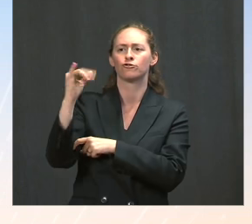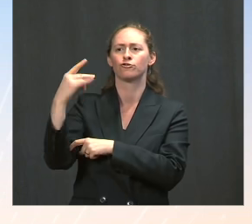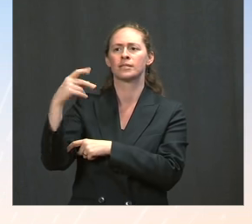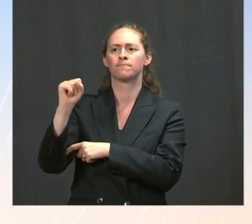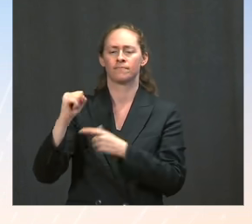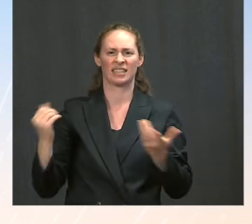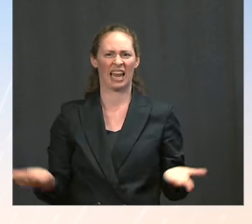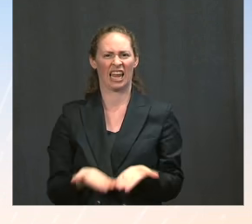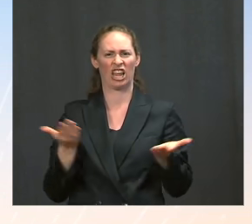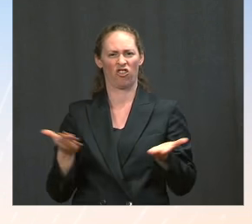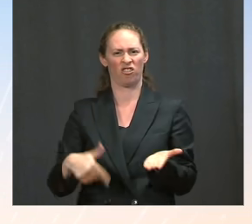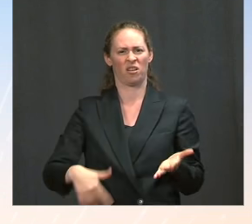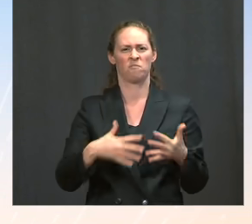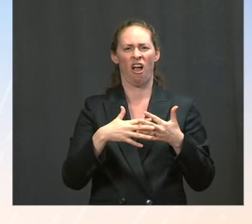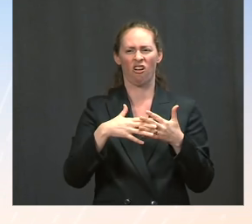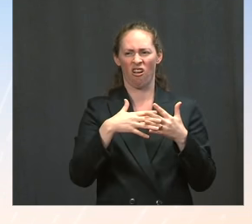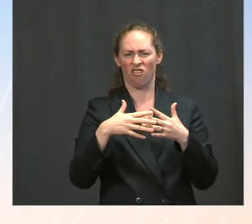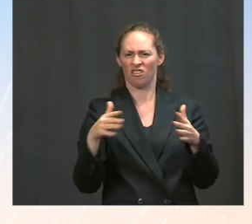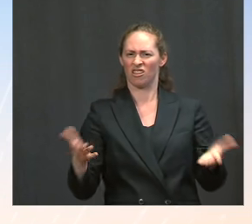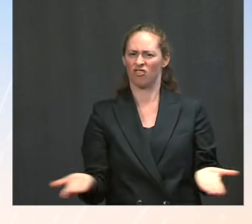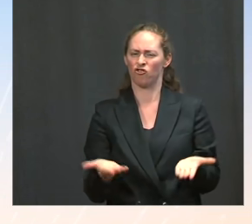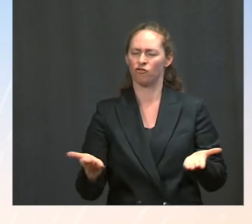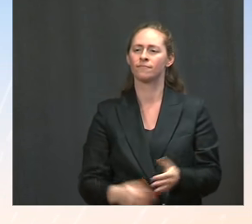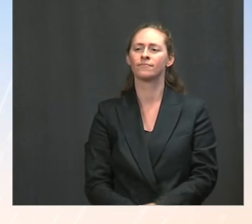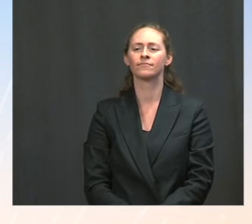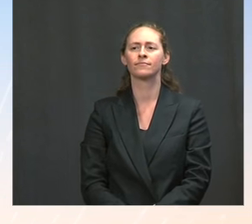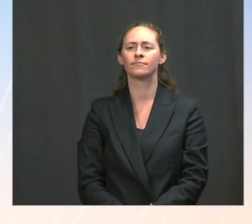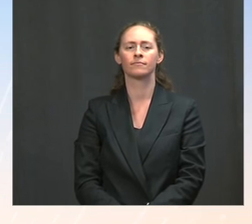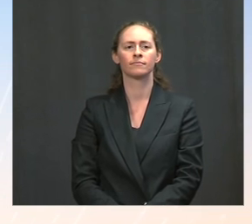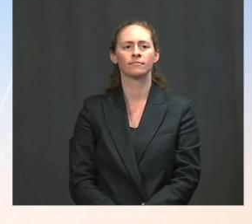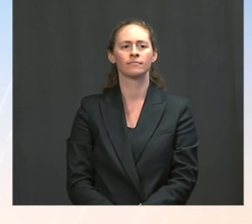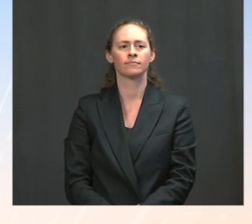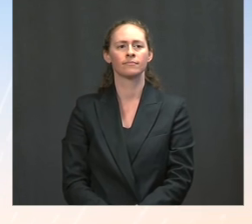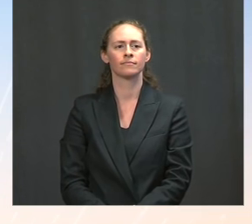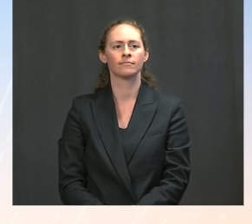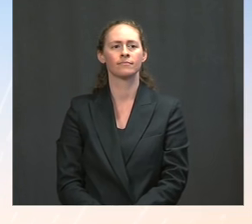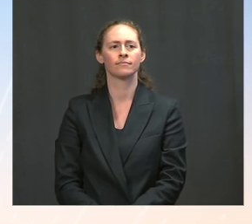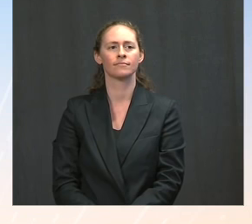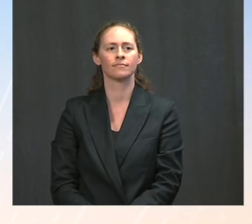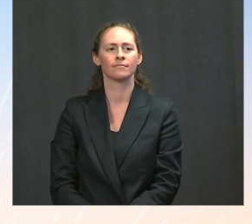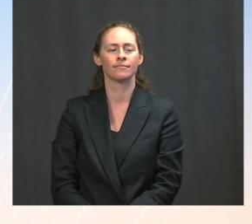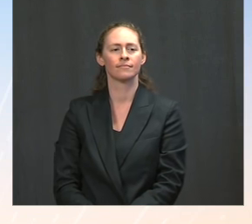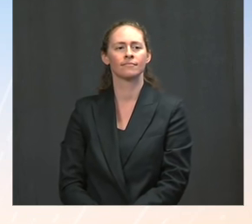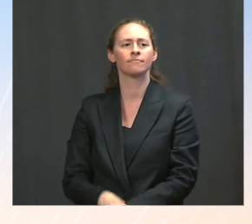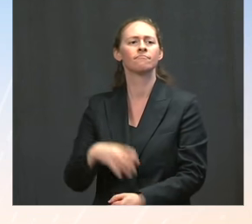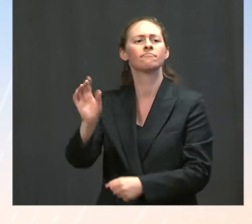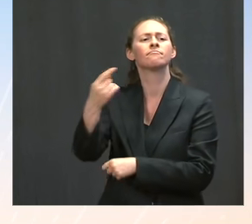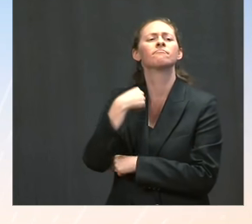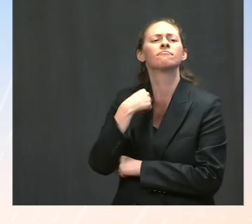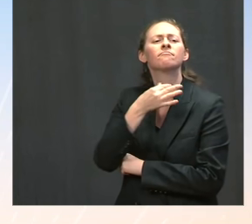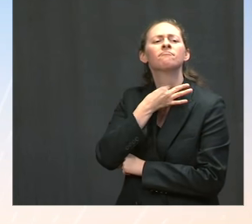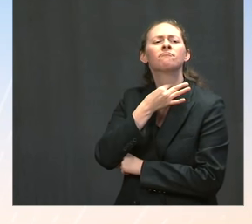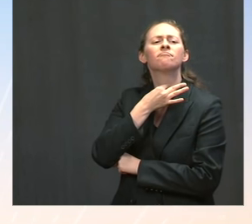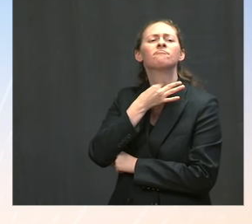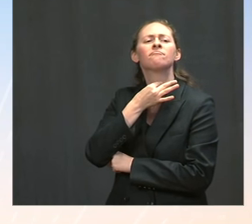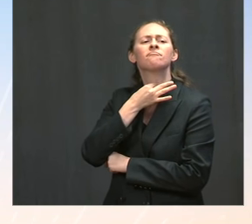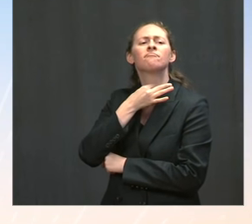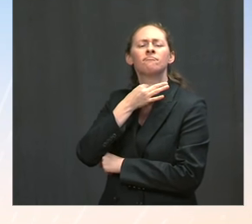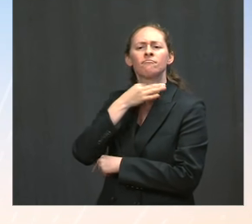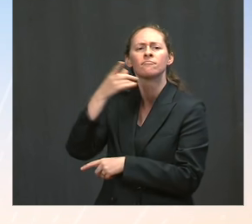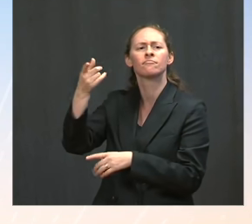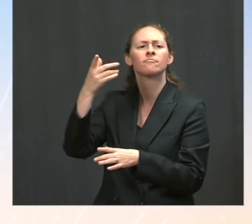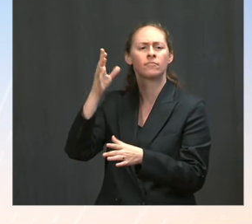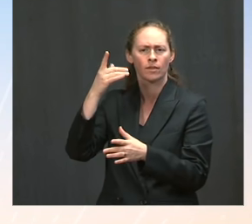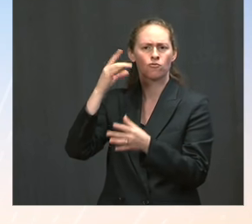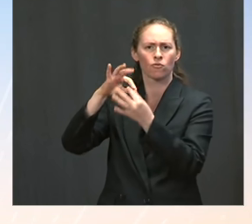happen. With regard to the EDA grants, I understand that you're going to judge some of these by return on investment. How